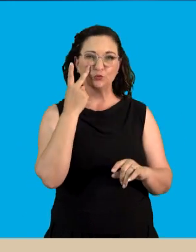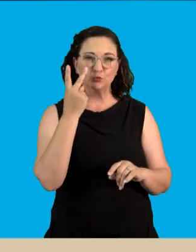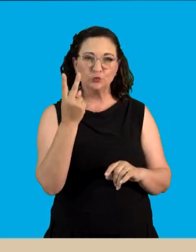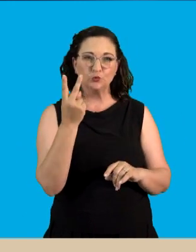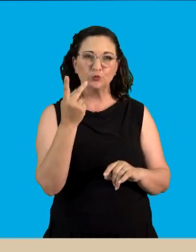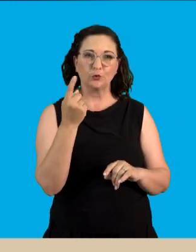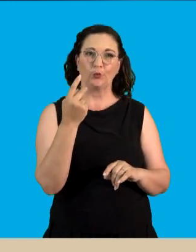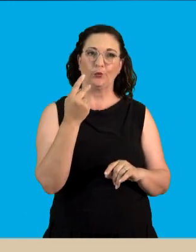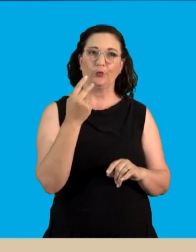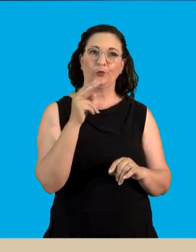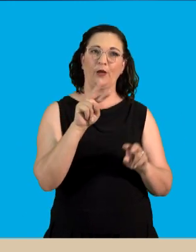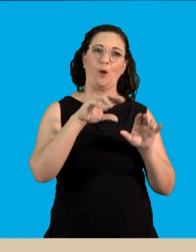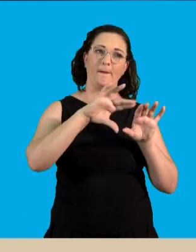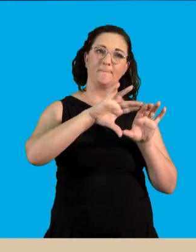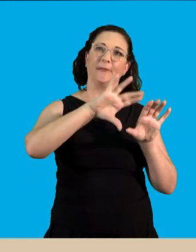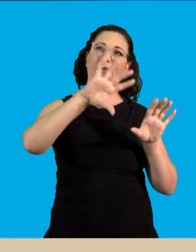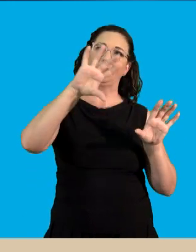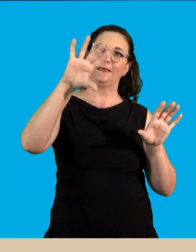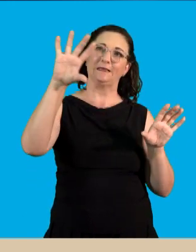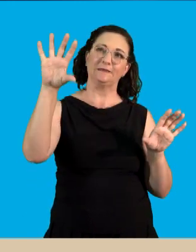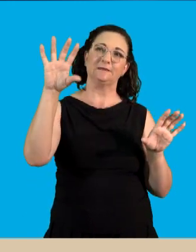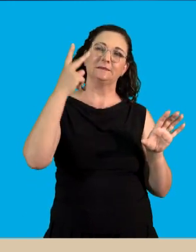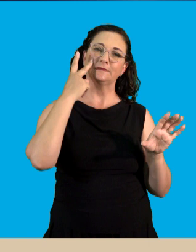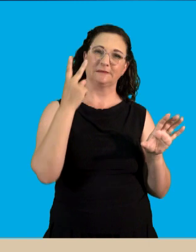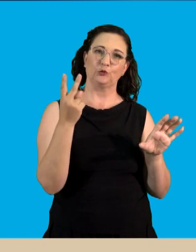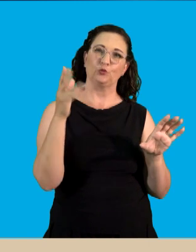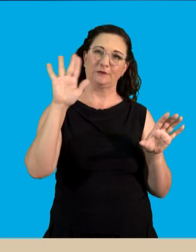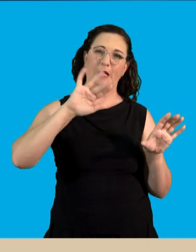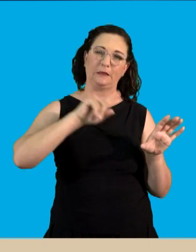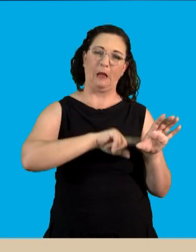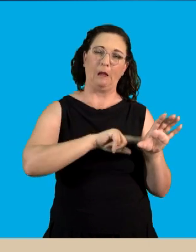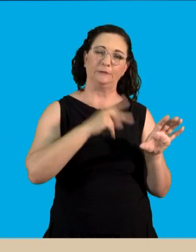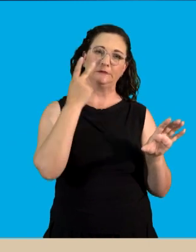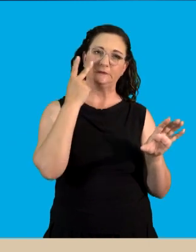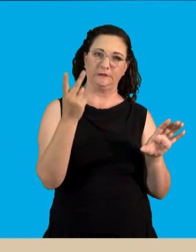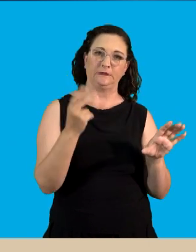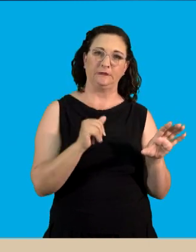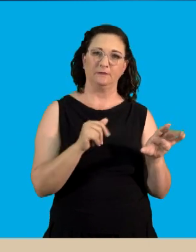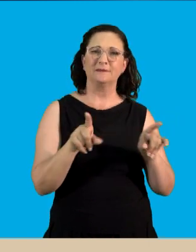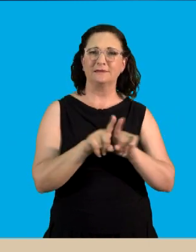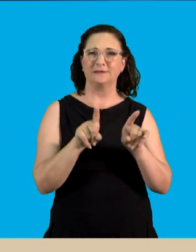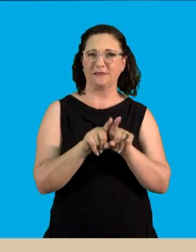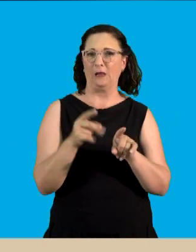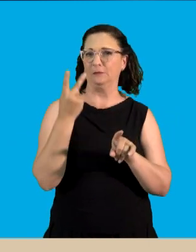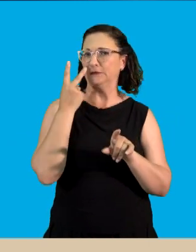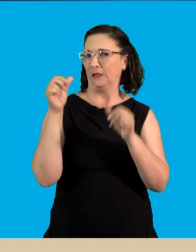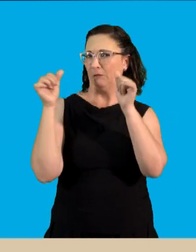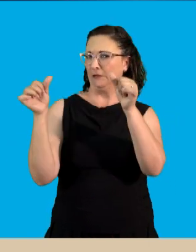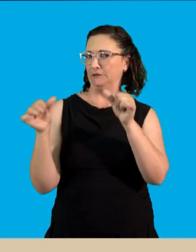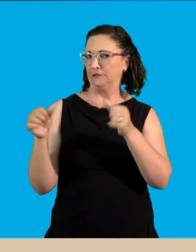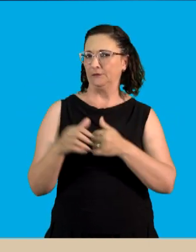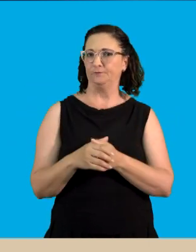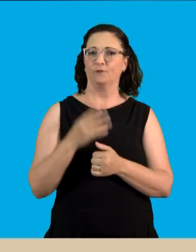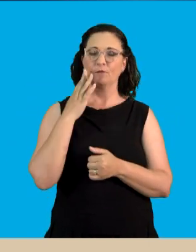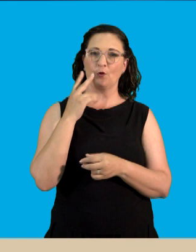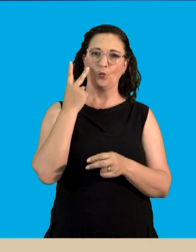the thin, milky-looking band stretching across the sky at night, as the one that you see on the picture here, as you